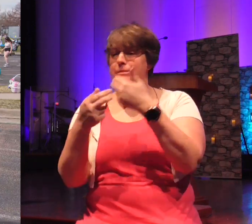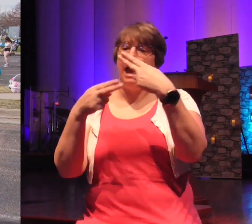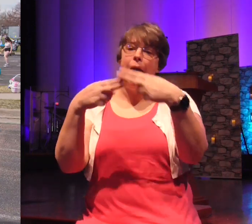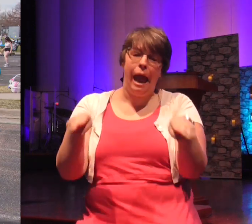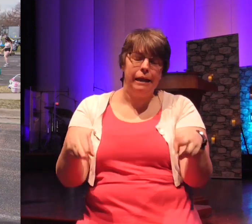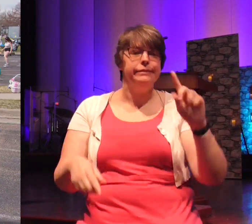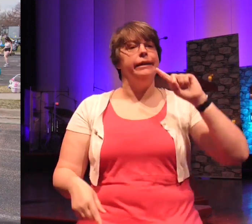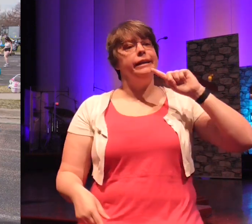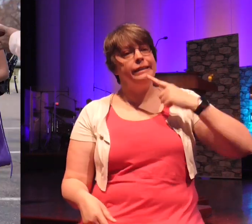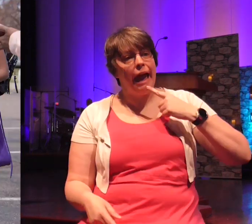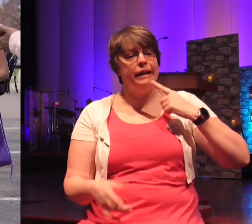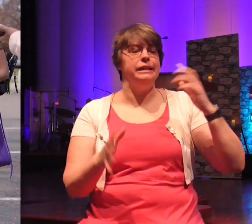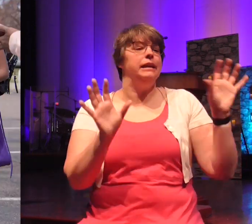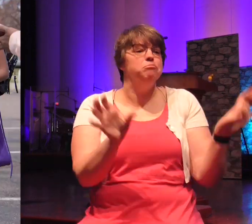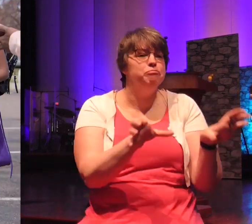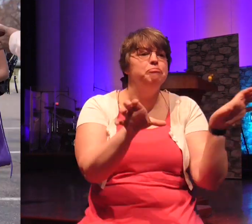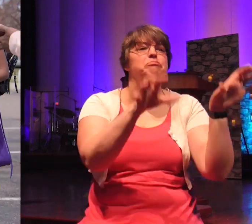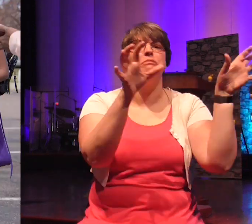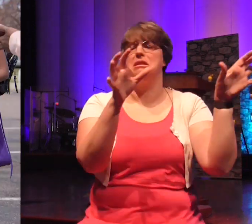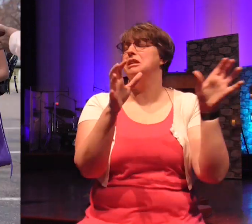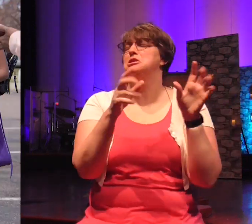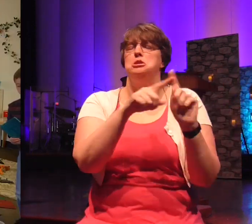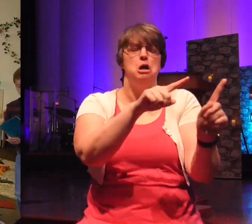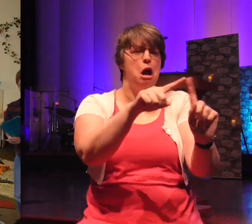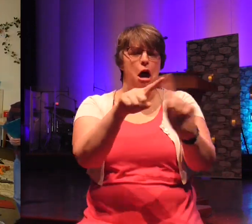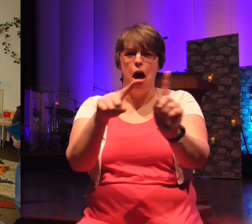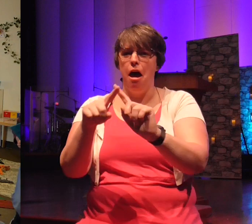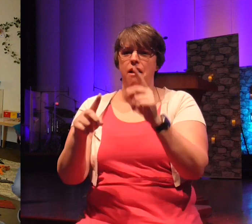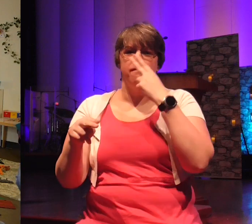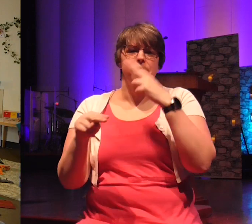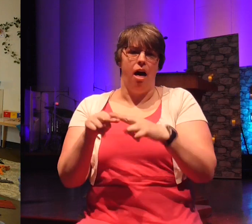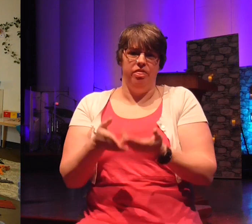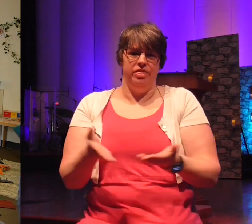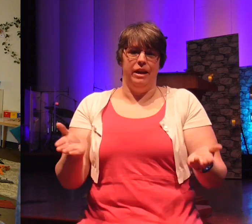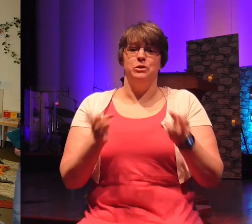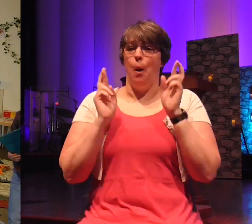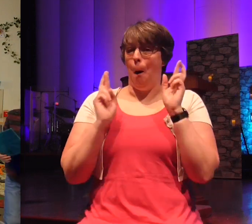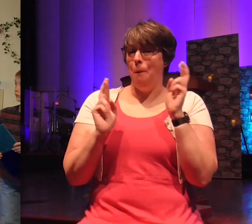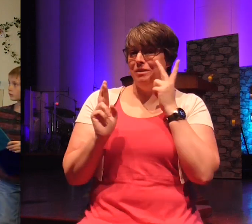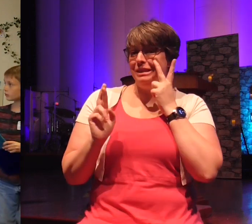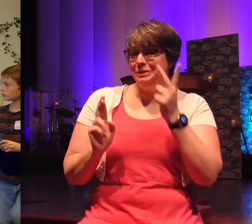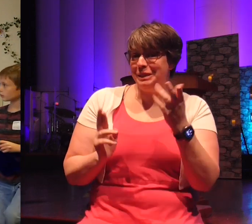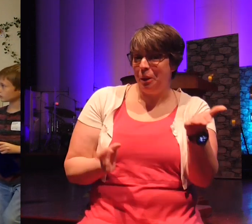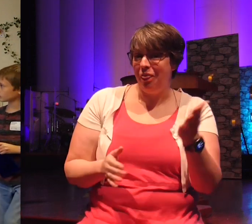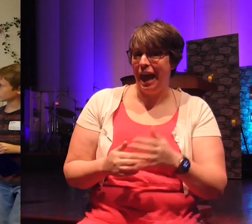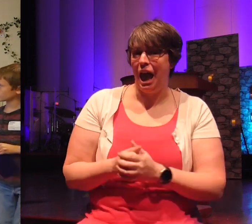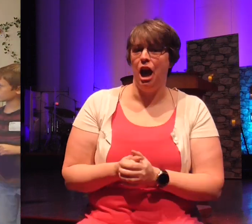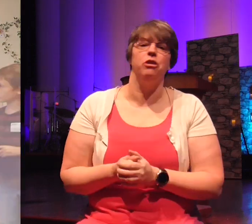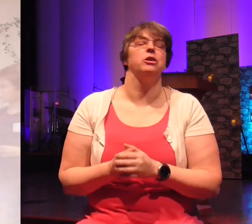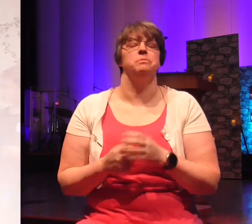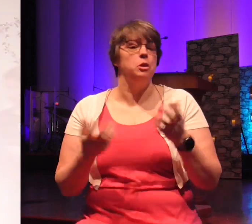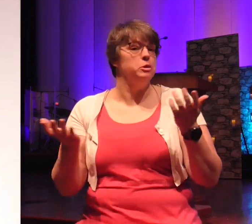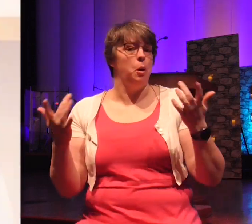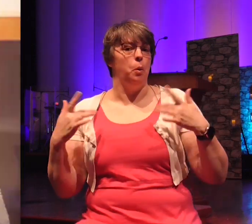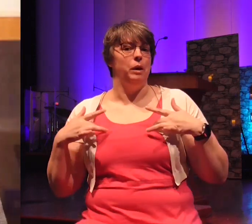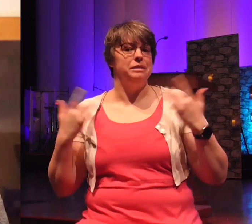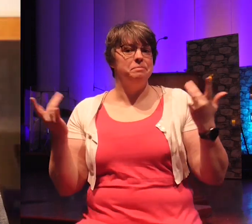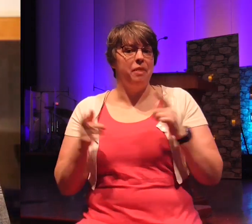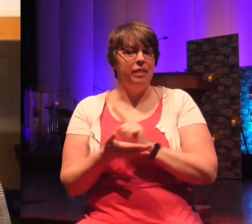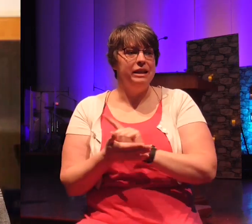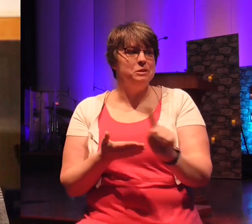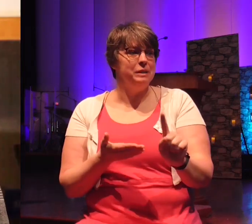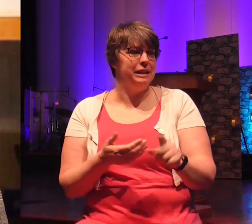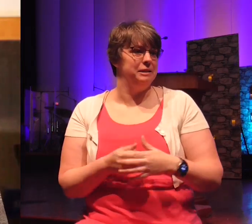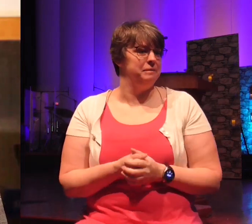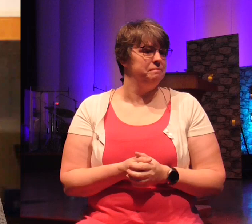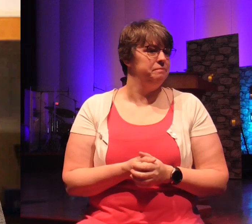candy, there's crafts. There's so many fun things to do. I really hope that we'll see you there. Hope so, too. Here's what's coming up.